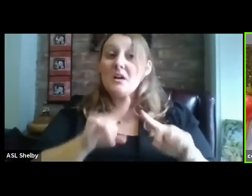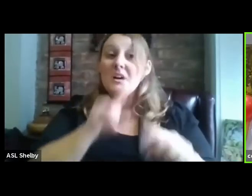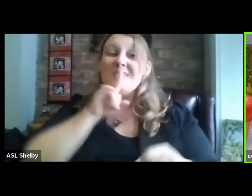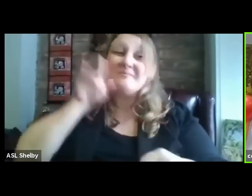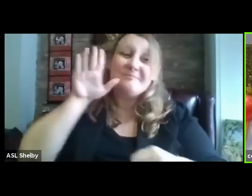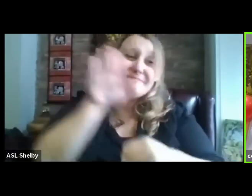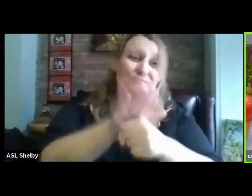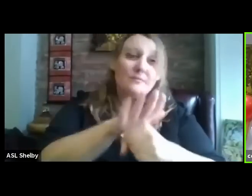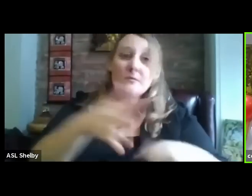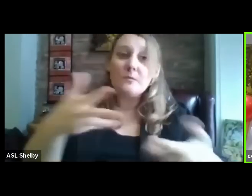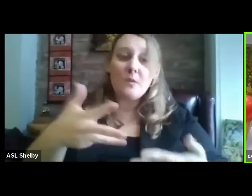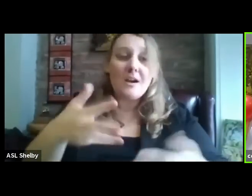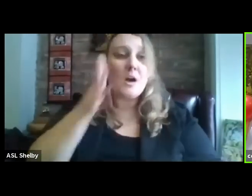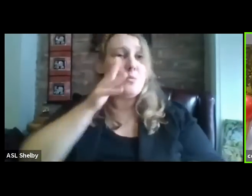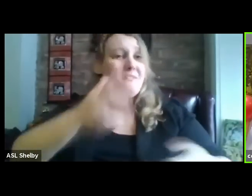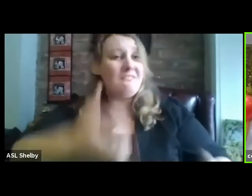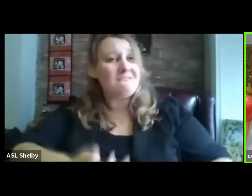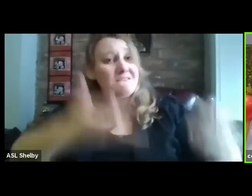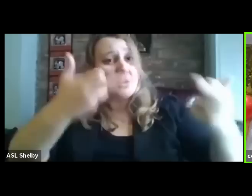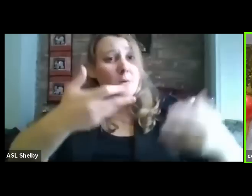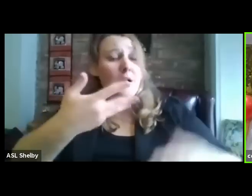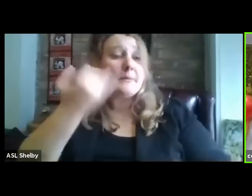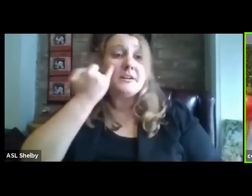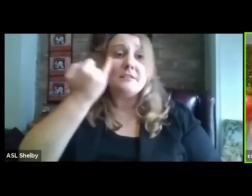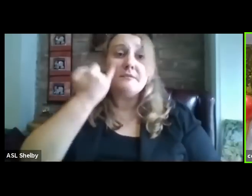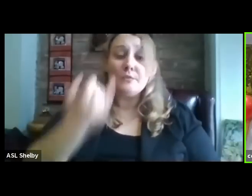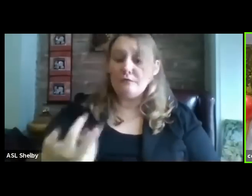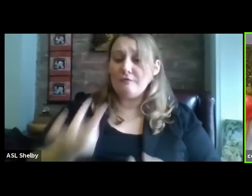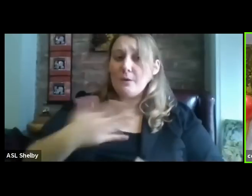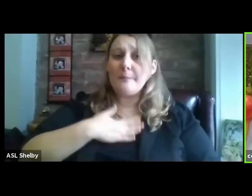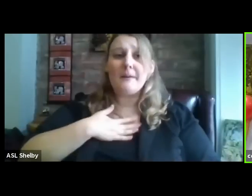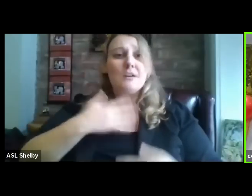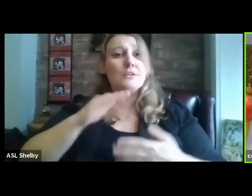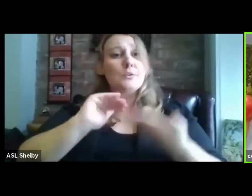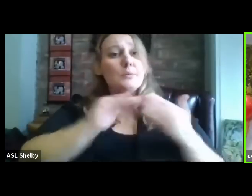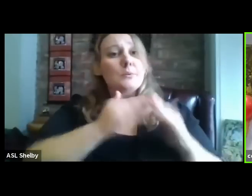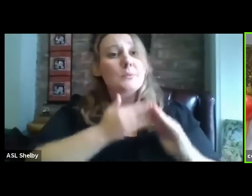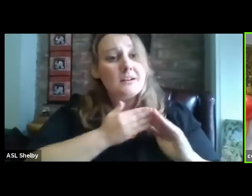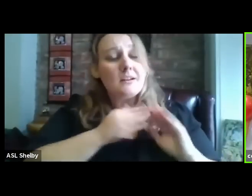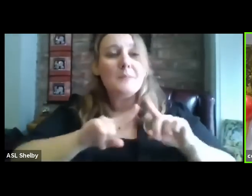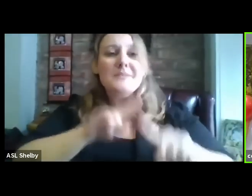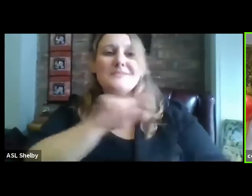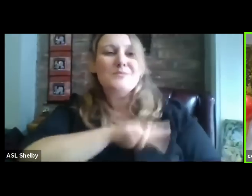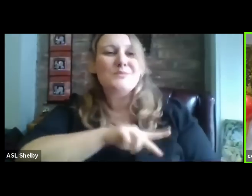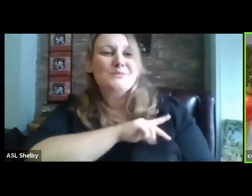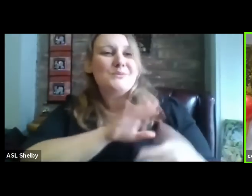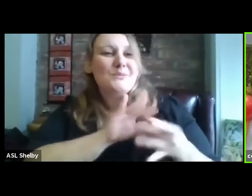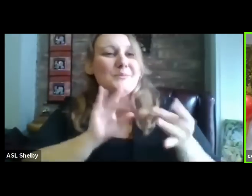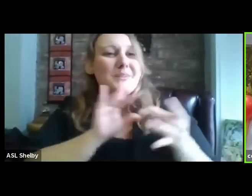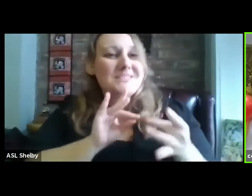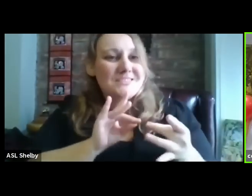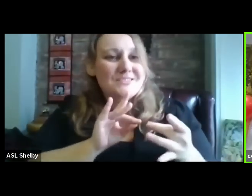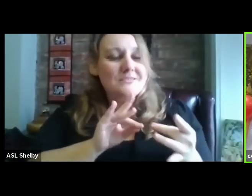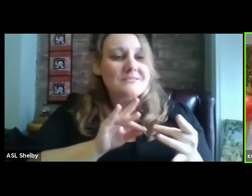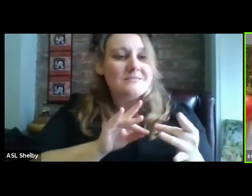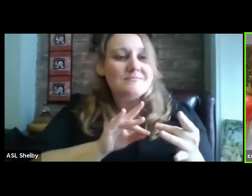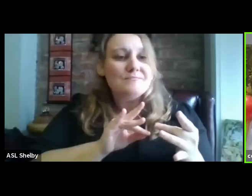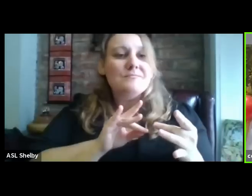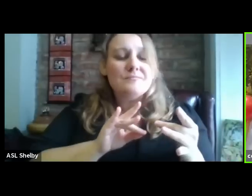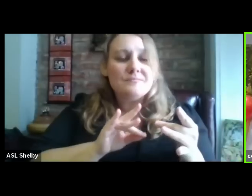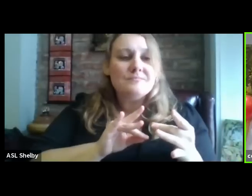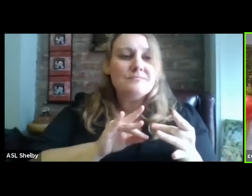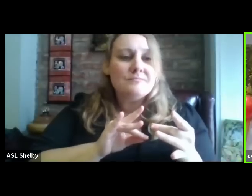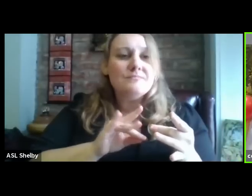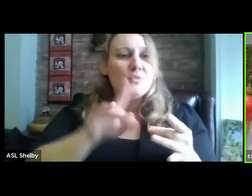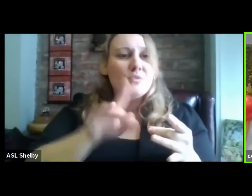with my community. But if you fuck with me, this is a personal message to the people that keep trying hoes. Not